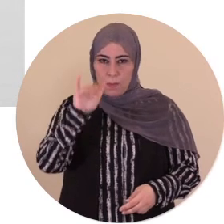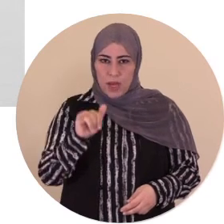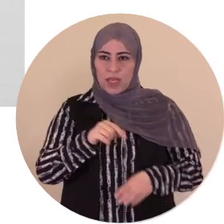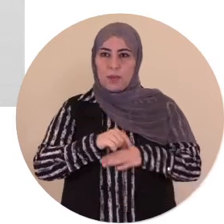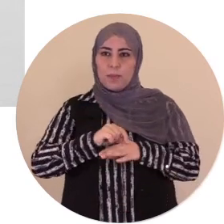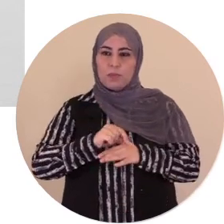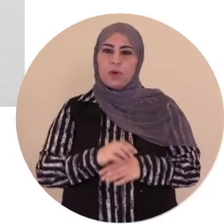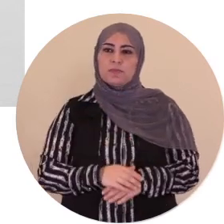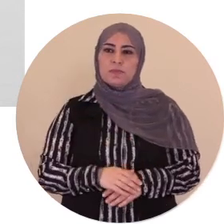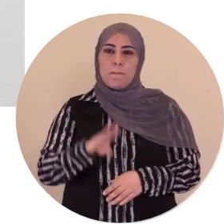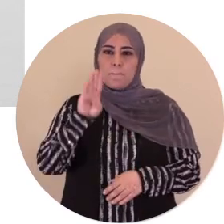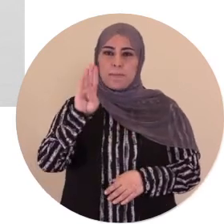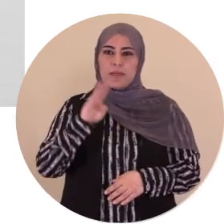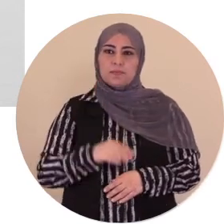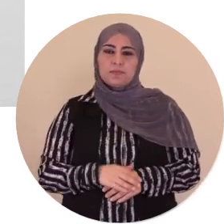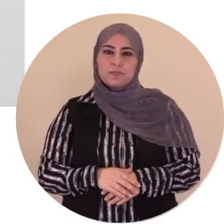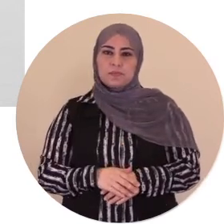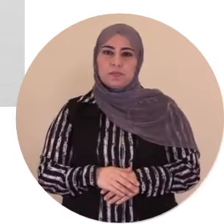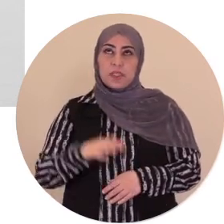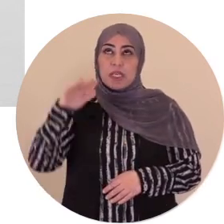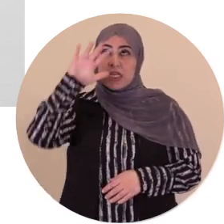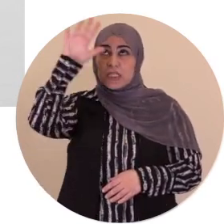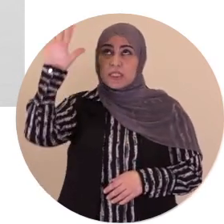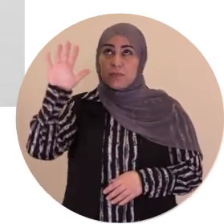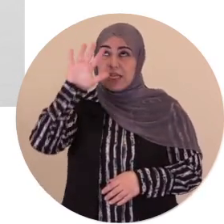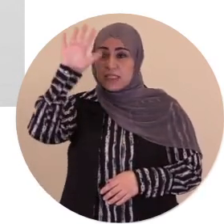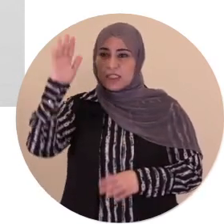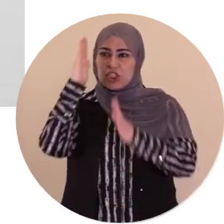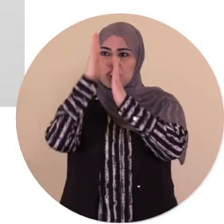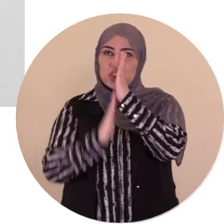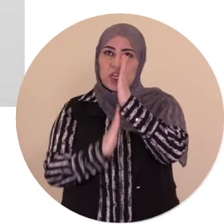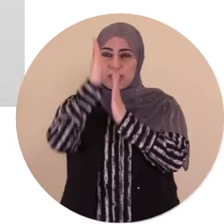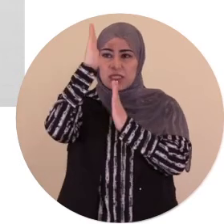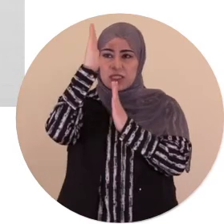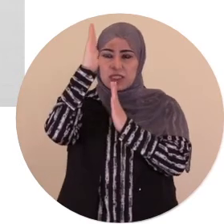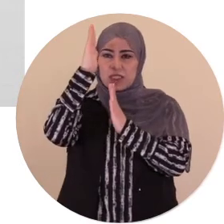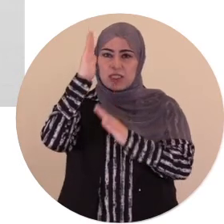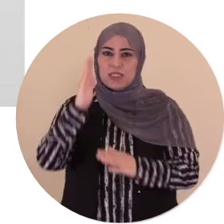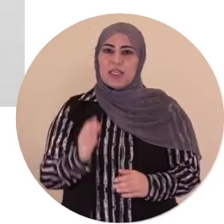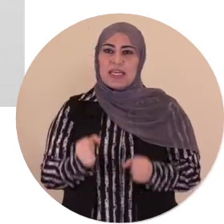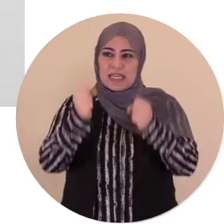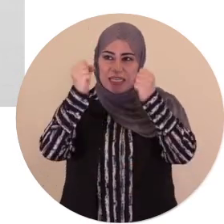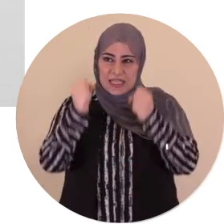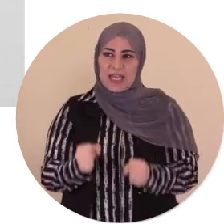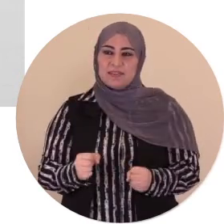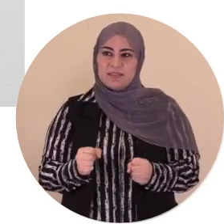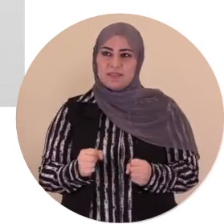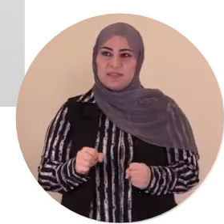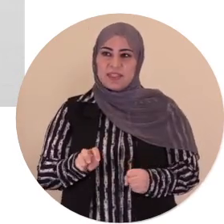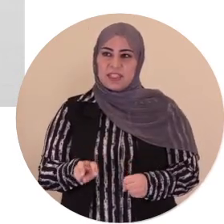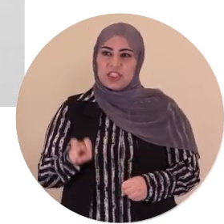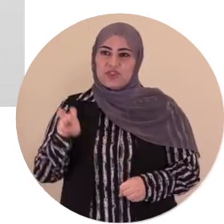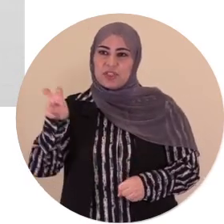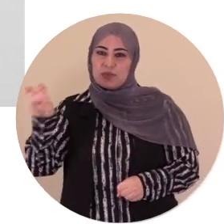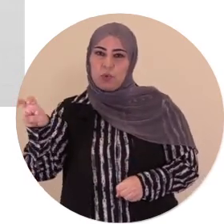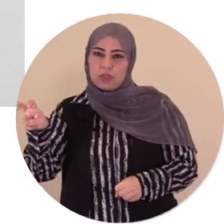The second question, space shuttles can transport equipment into space. Change it into passive. Look for